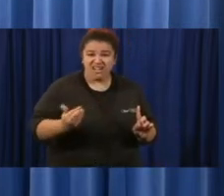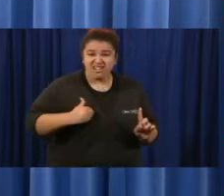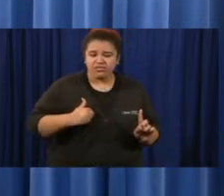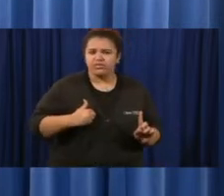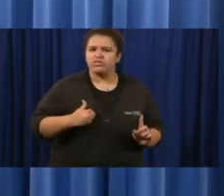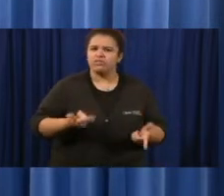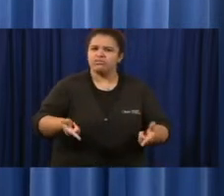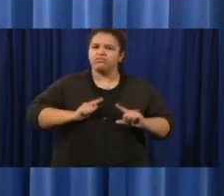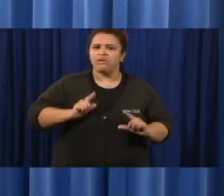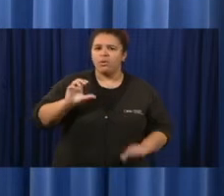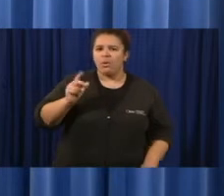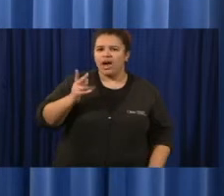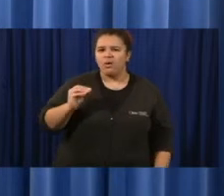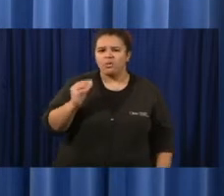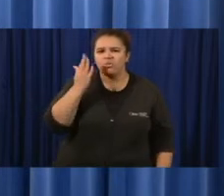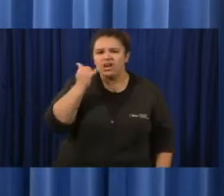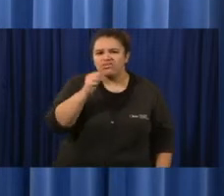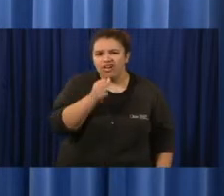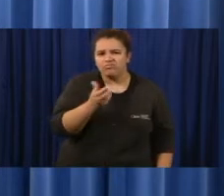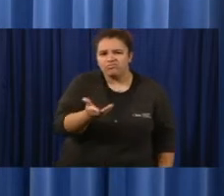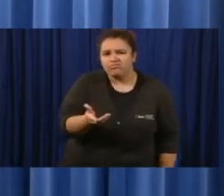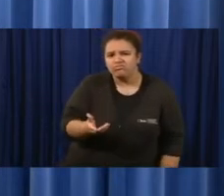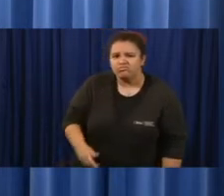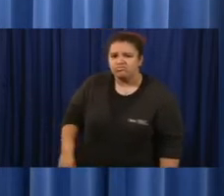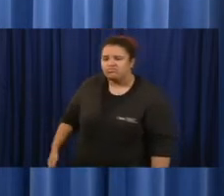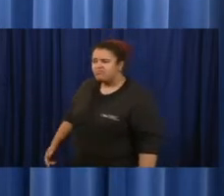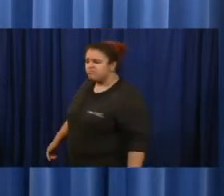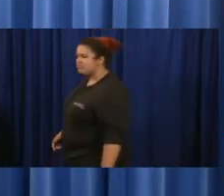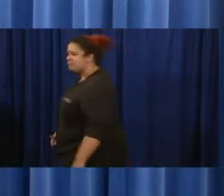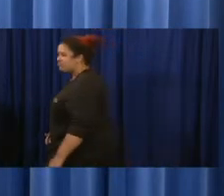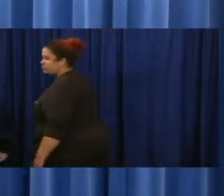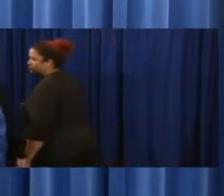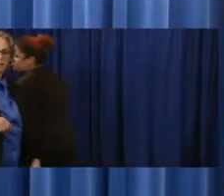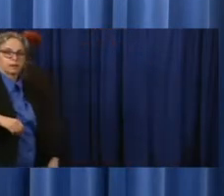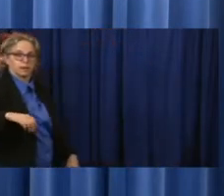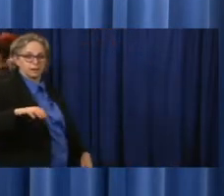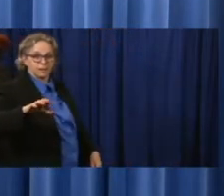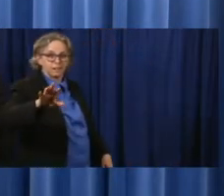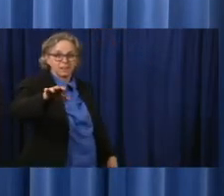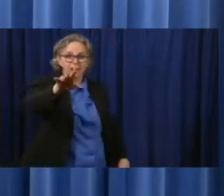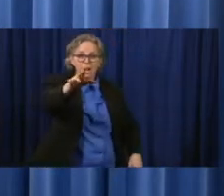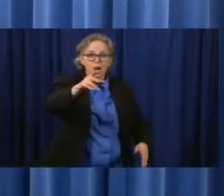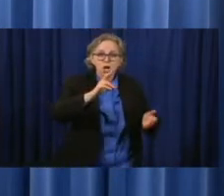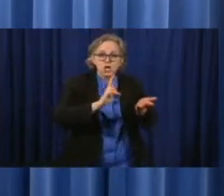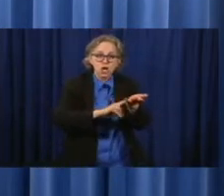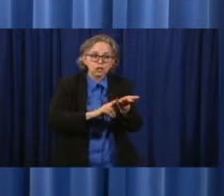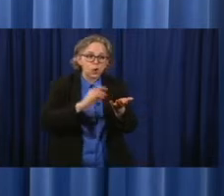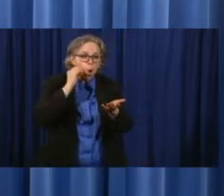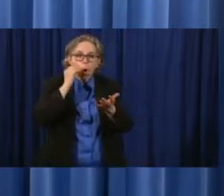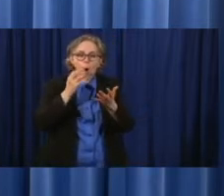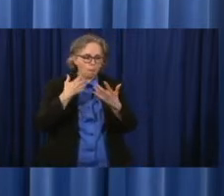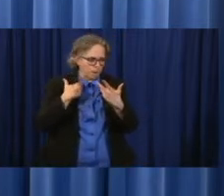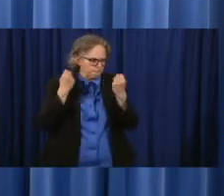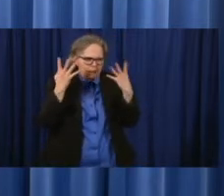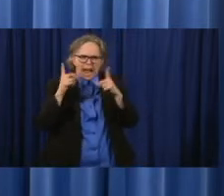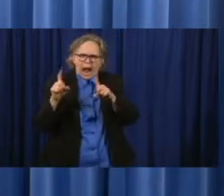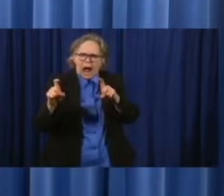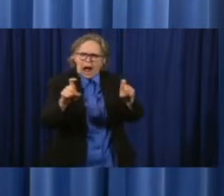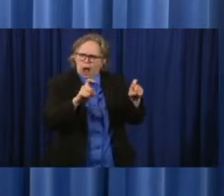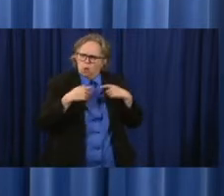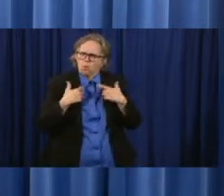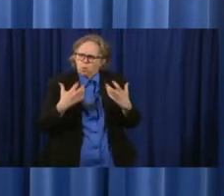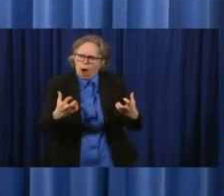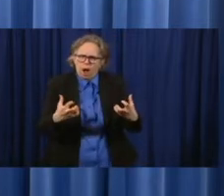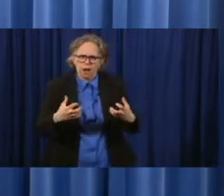nursing homes as we have the capability of doing. The protocol now is that anytime in any nursing home